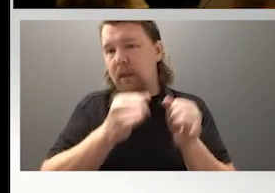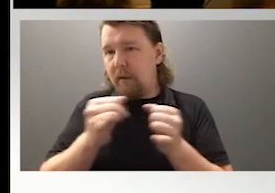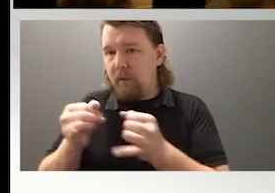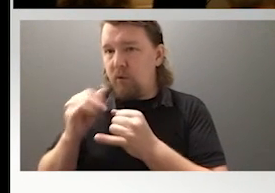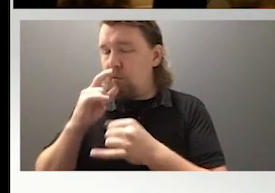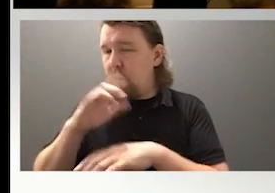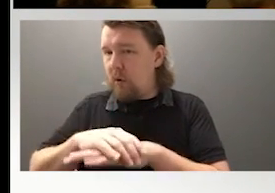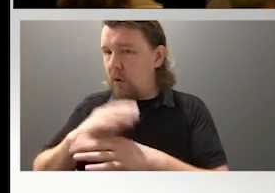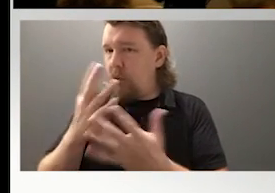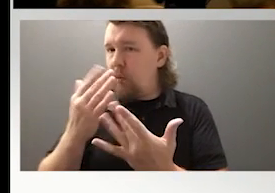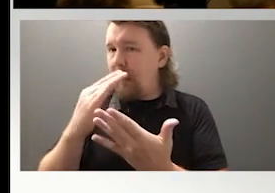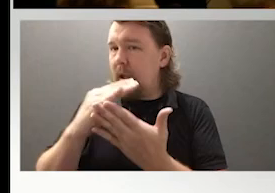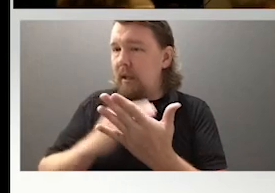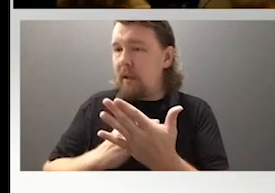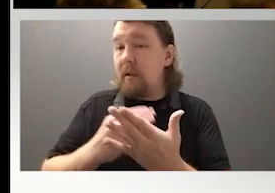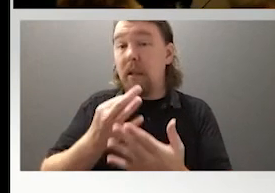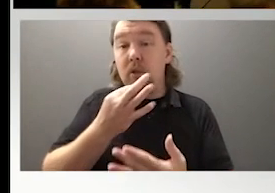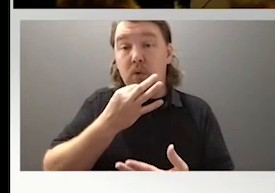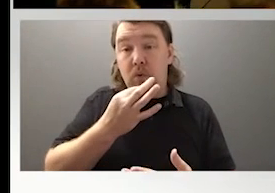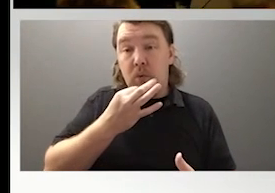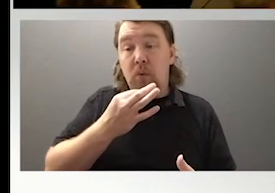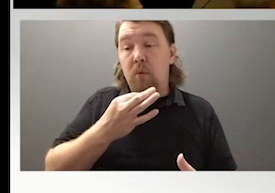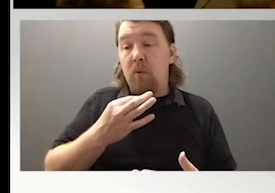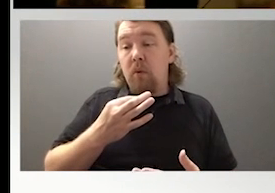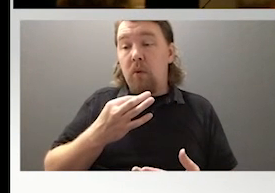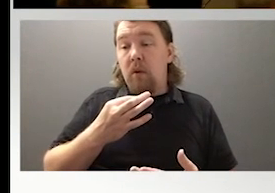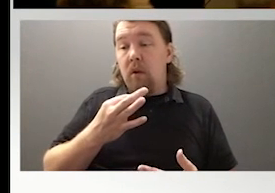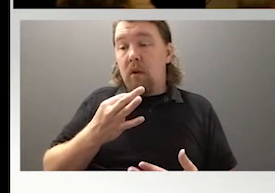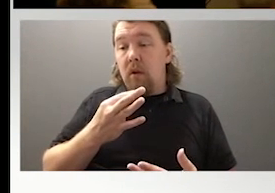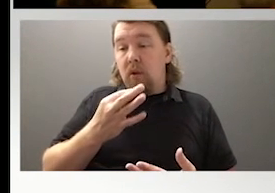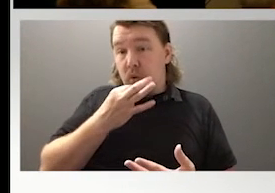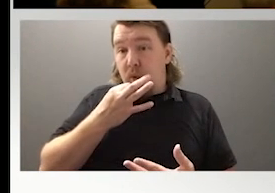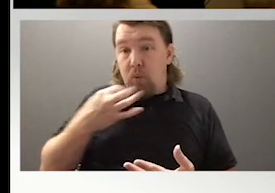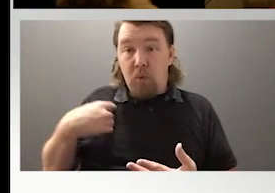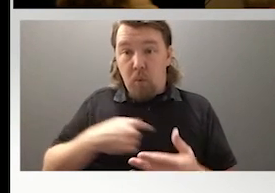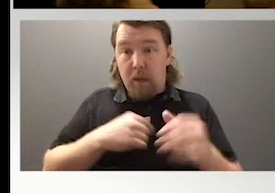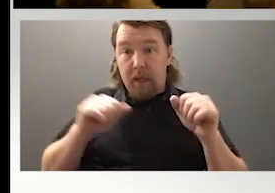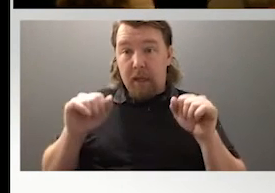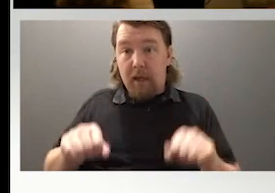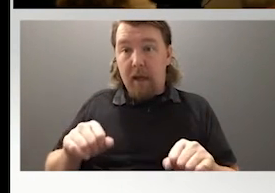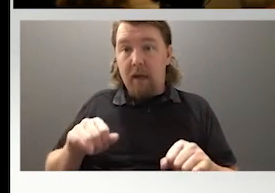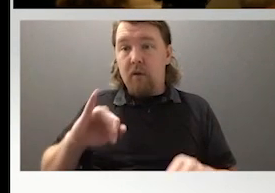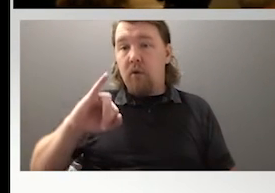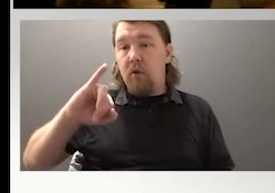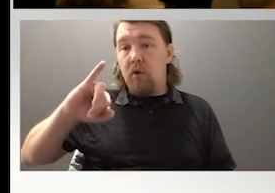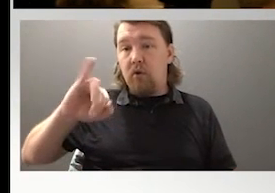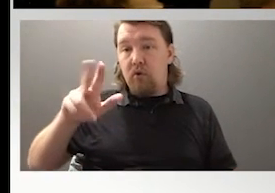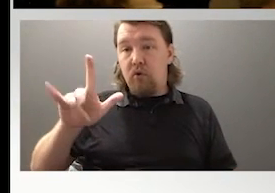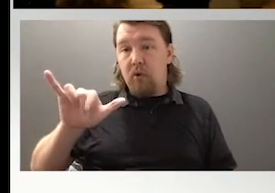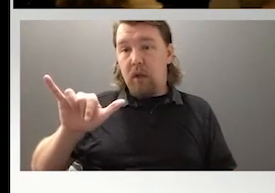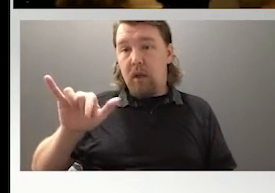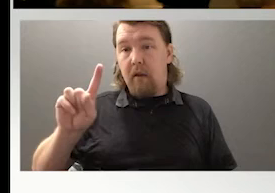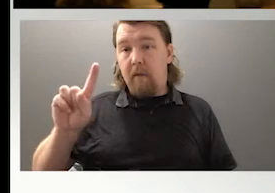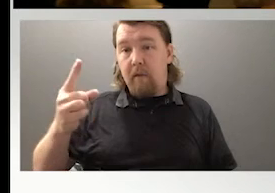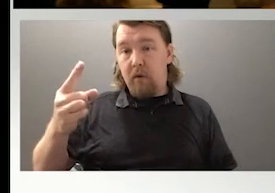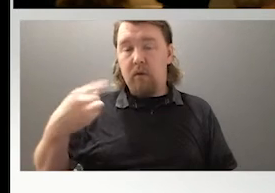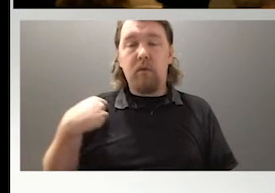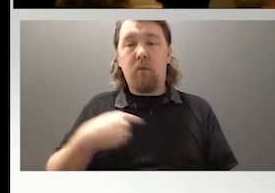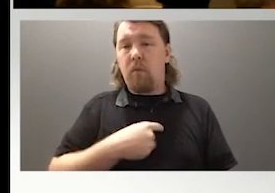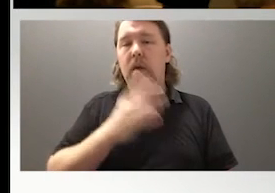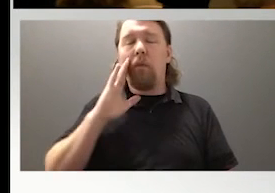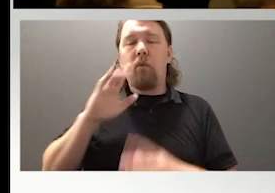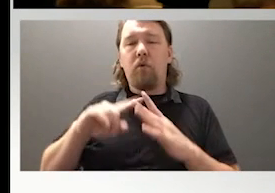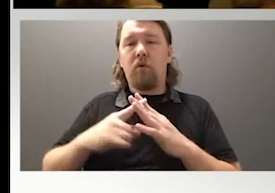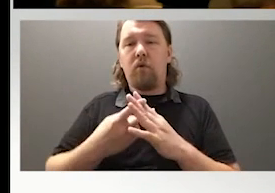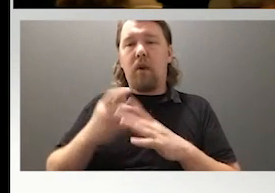waiting list, and as soon as we're able to, on July 1, we will start sending